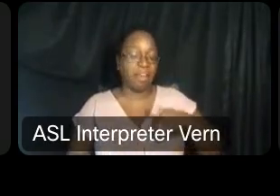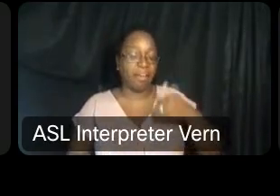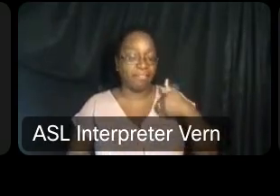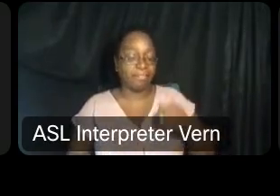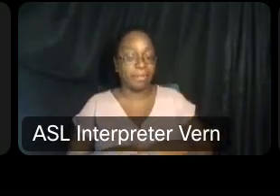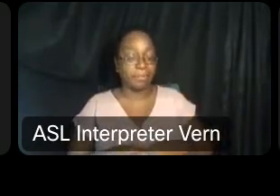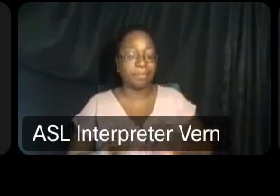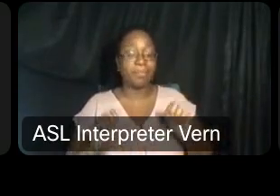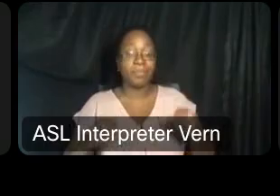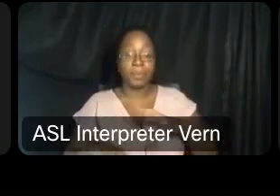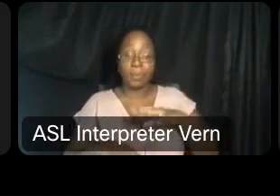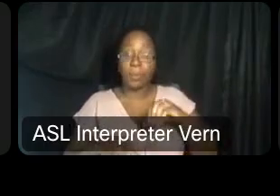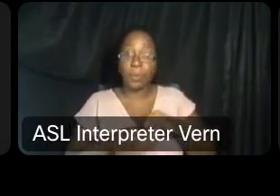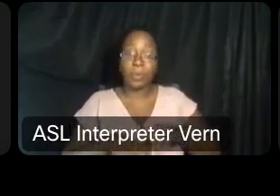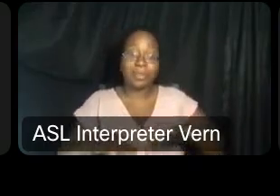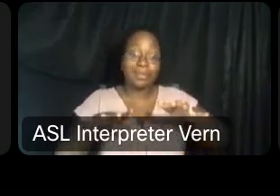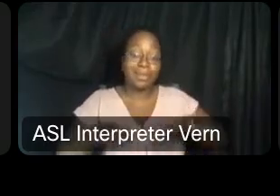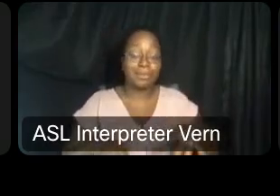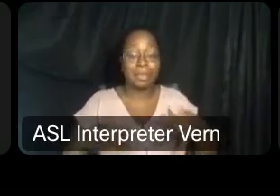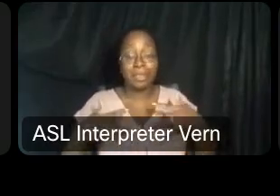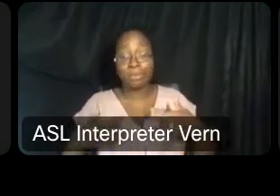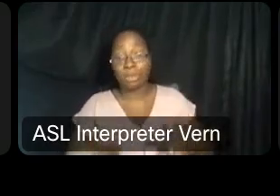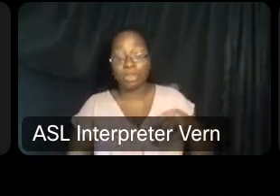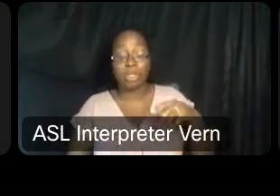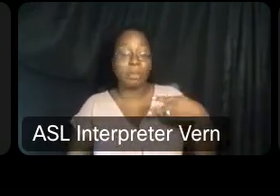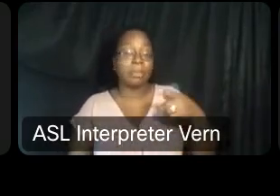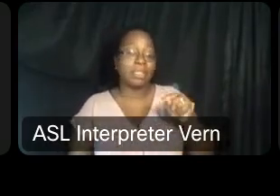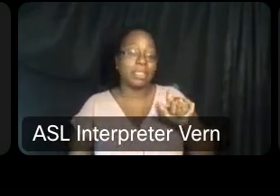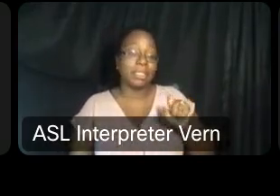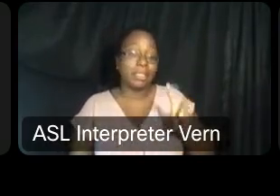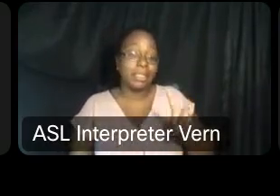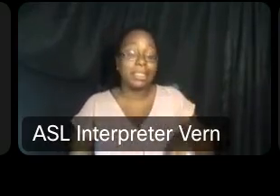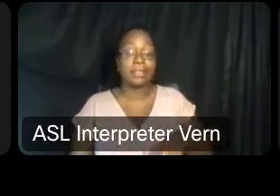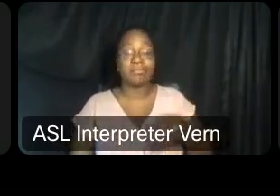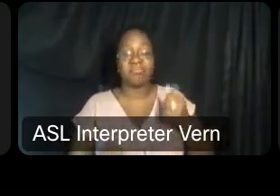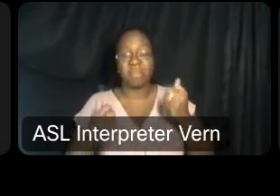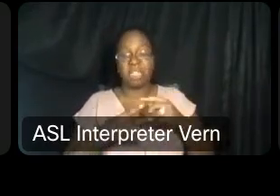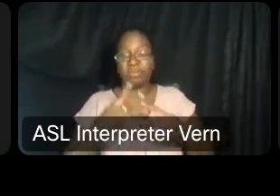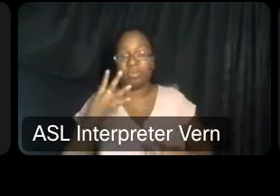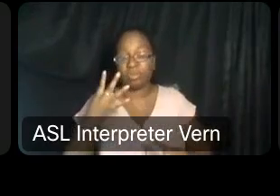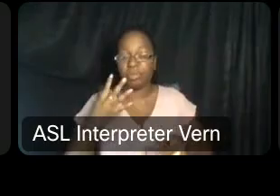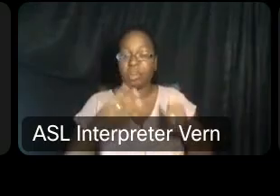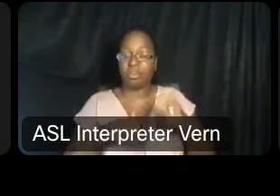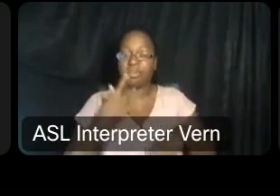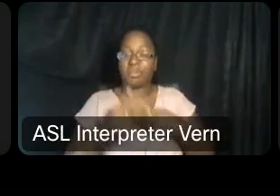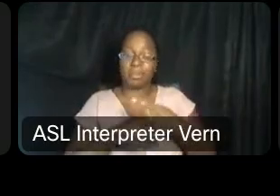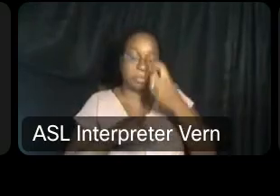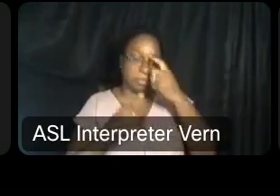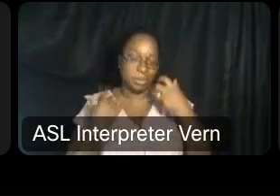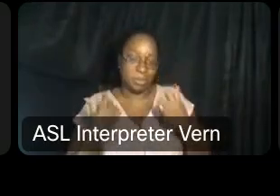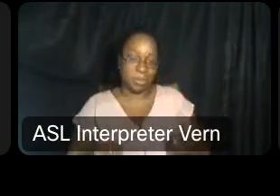can include anxiety, depression, PTSD, and many other types of mental health that could